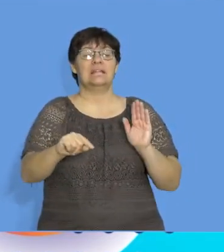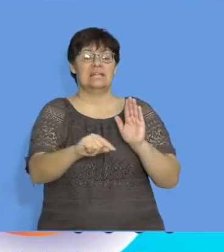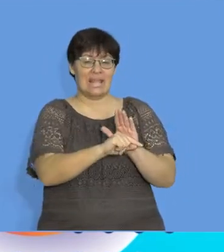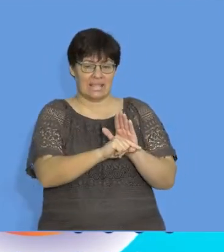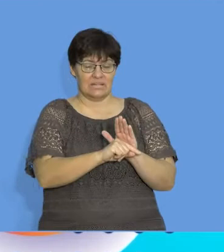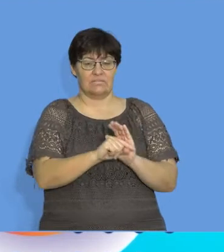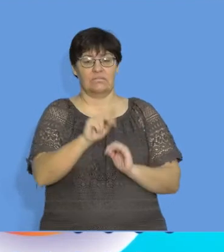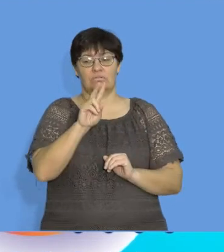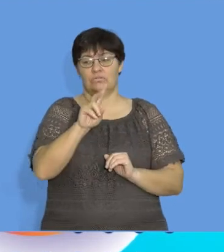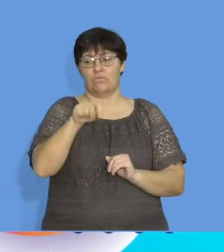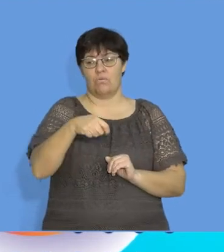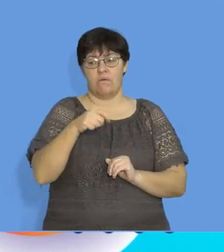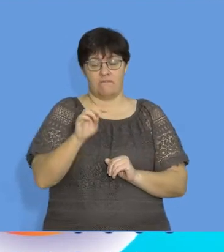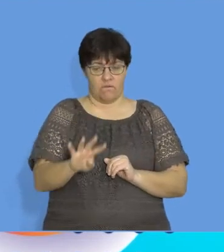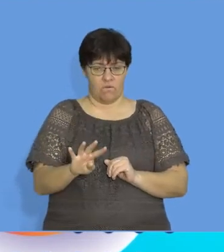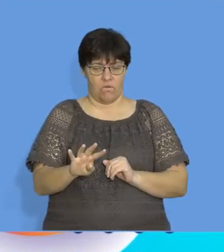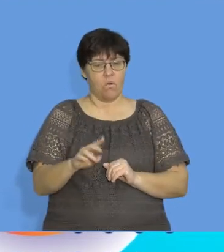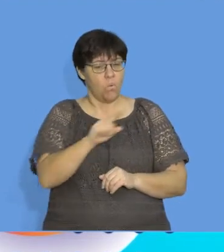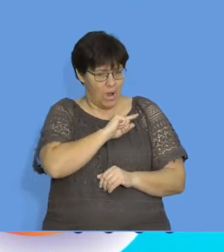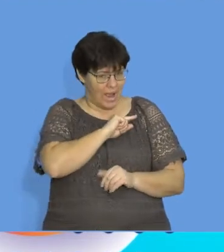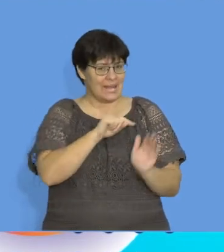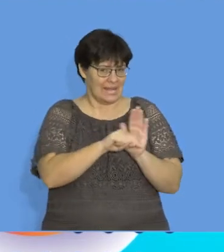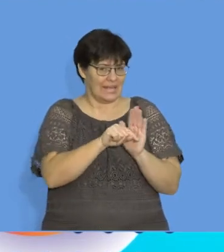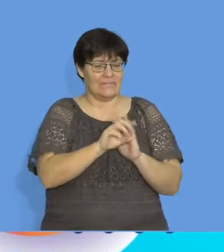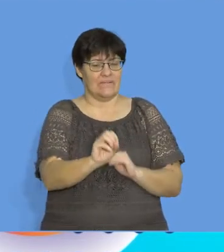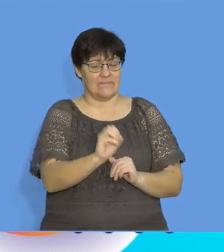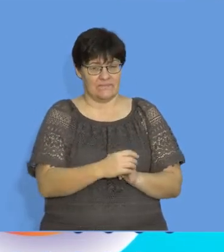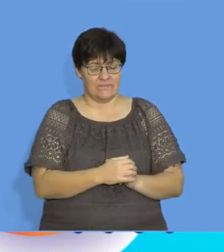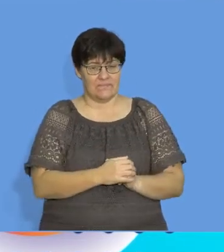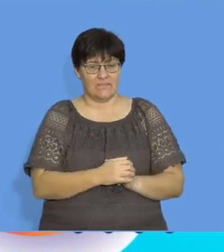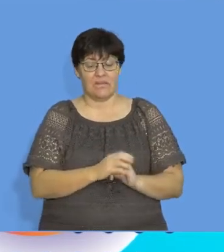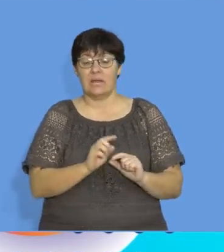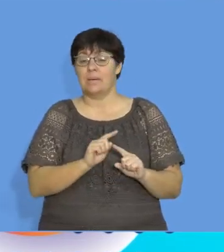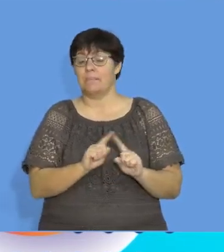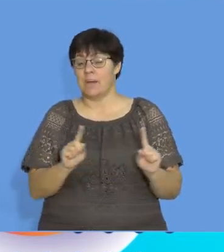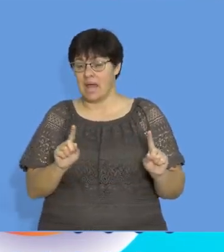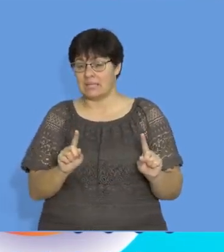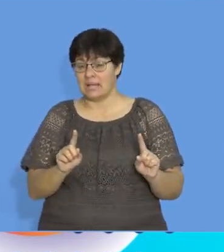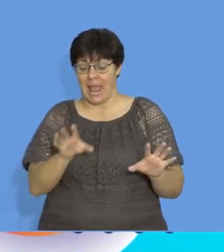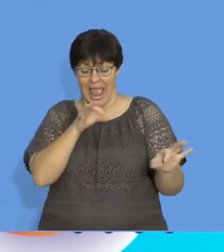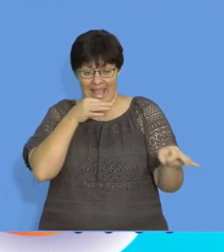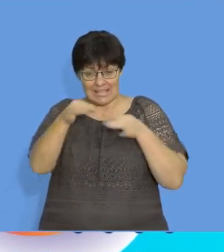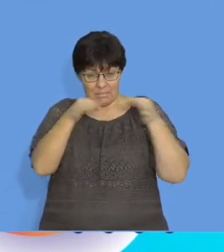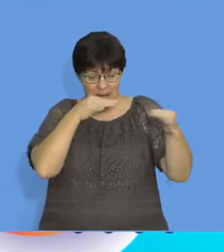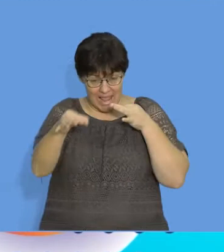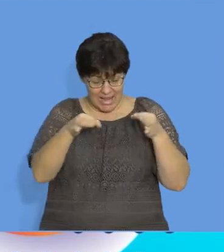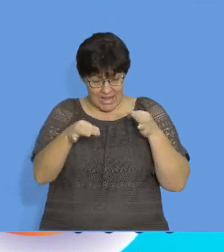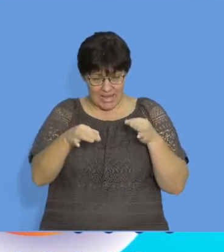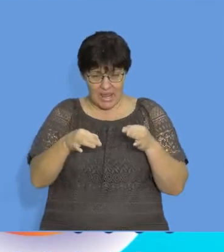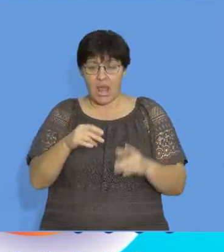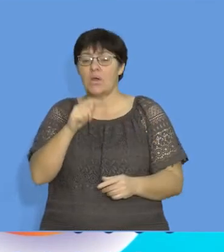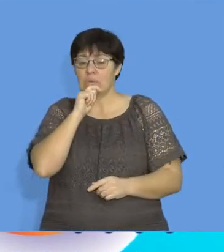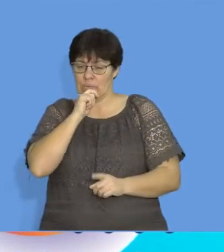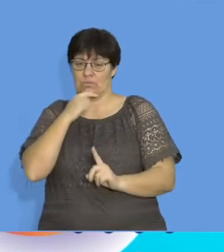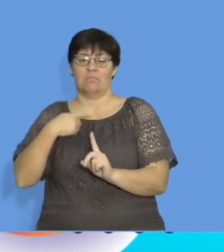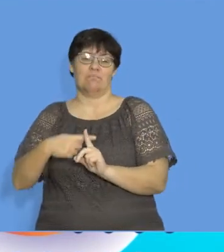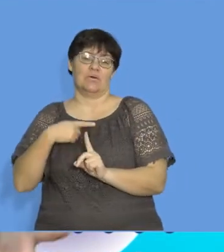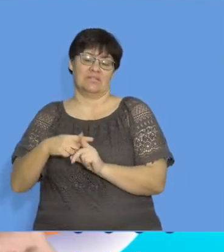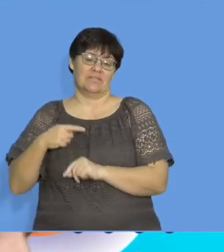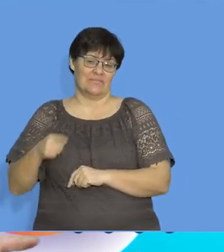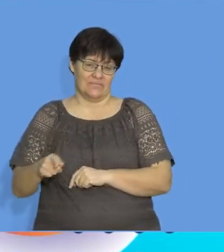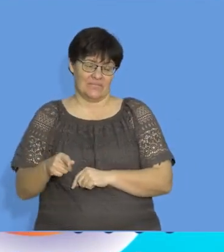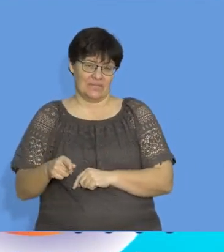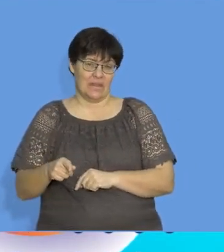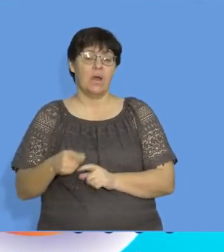the negative value, because it is negative. But when I describe it, I use it as a